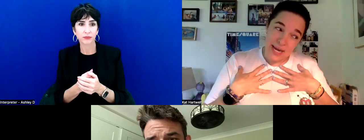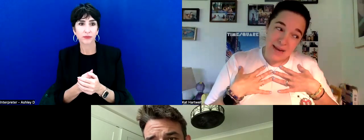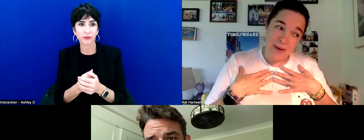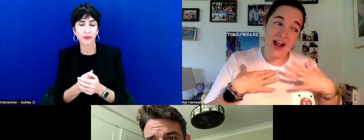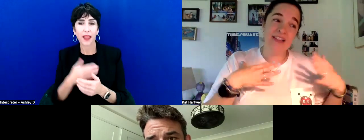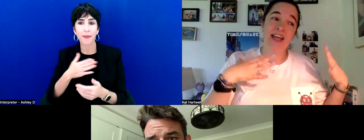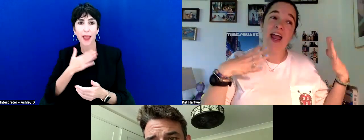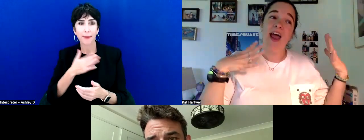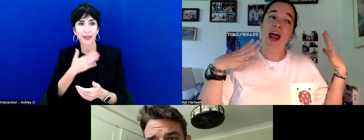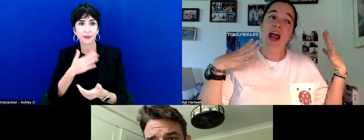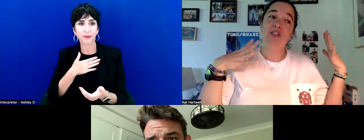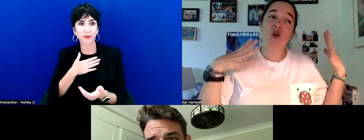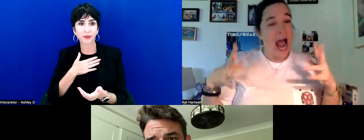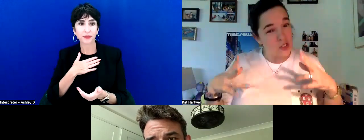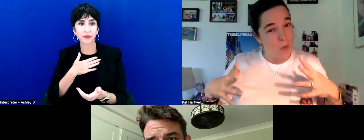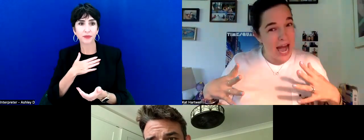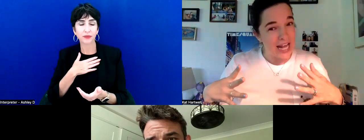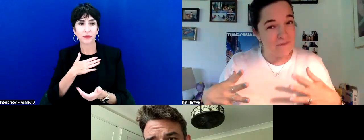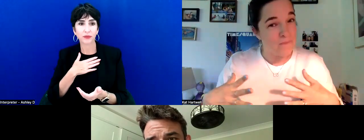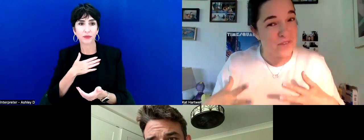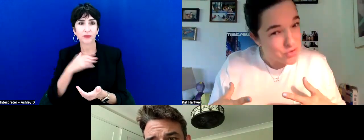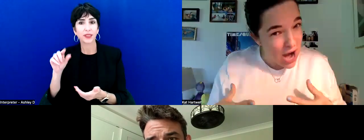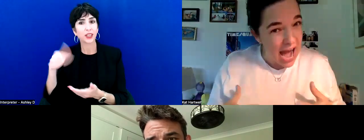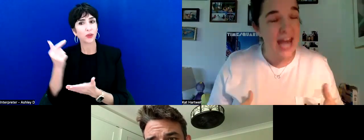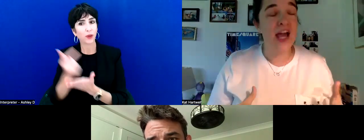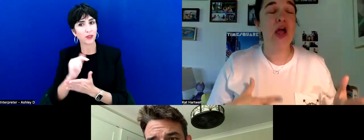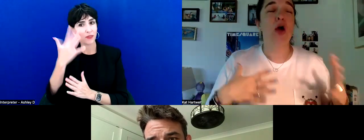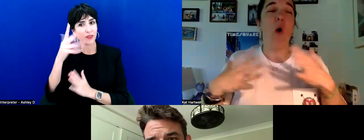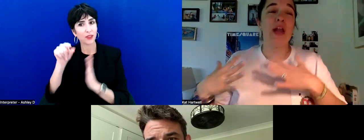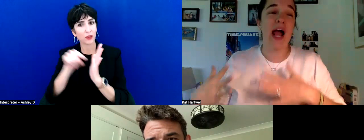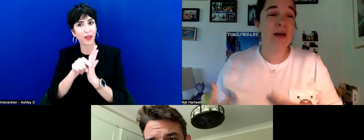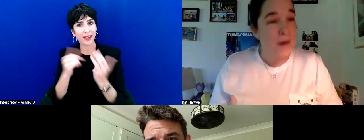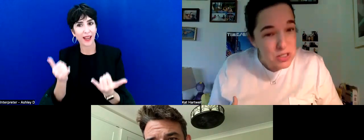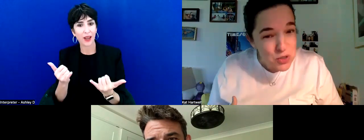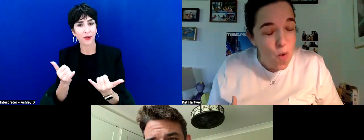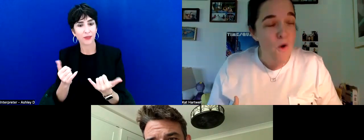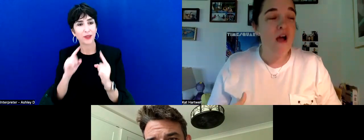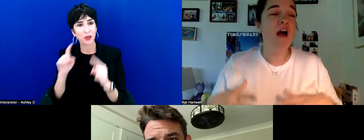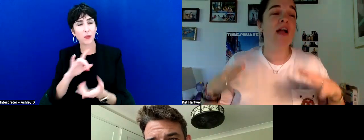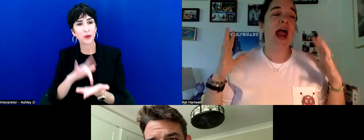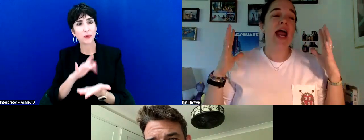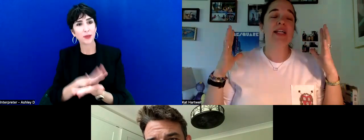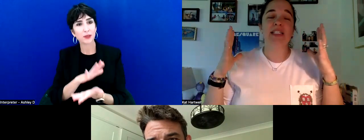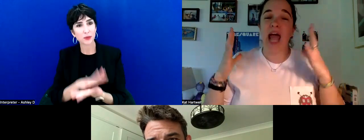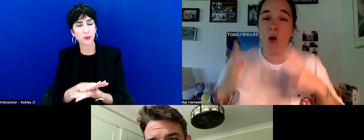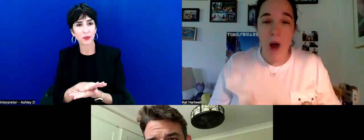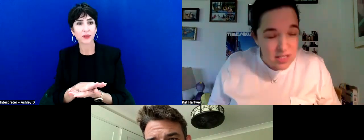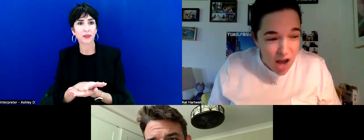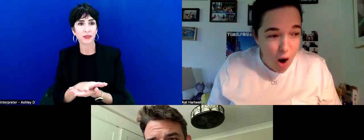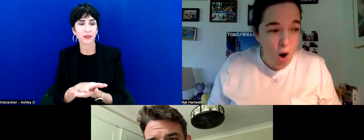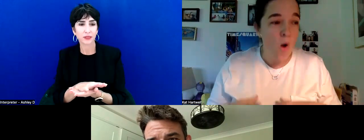I'm happy because he's graduating from 5th grade, going on to middle school. He